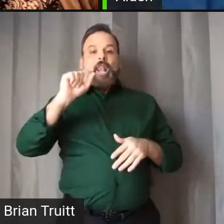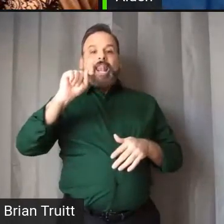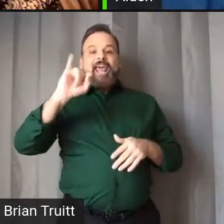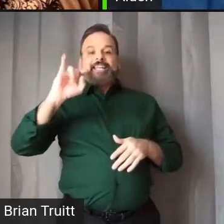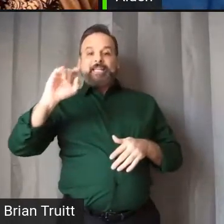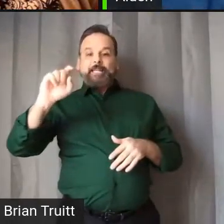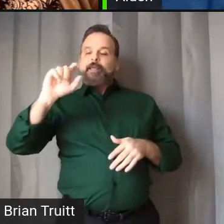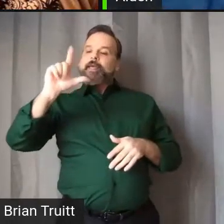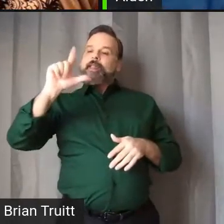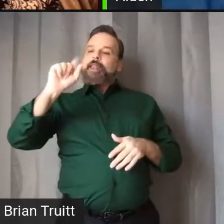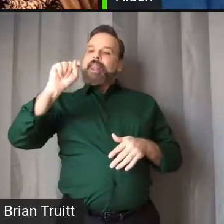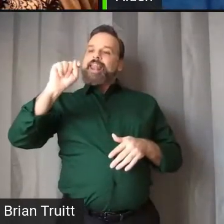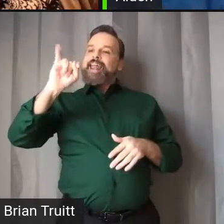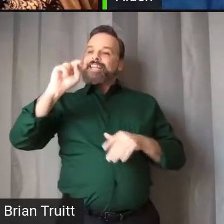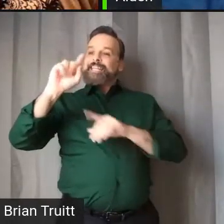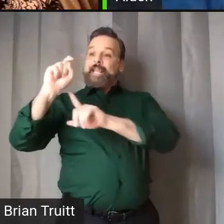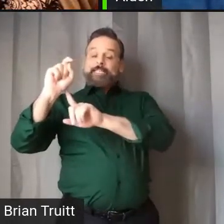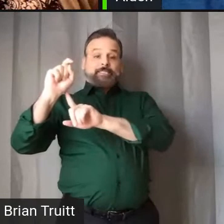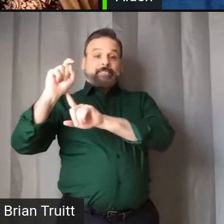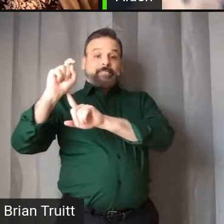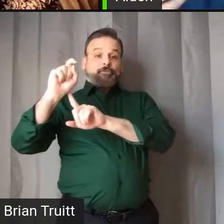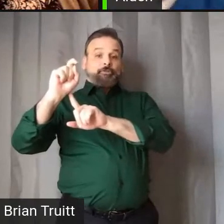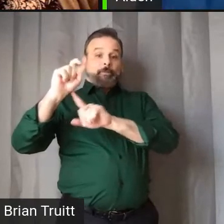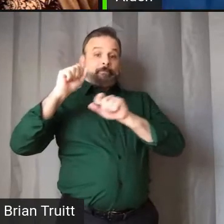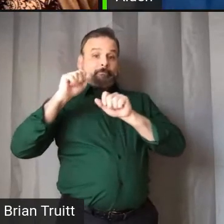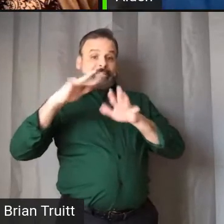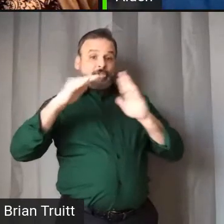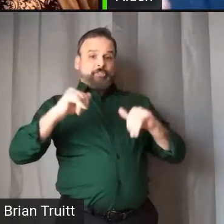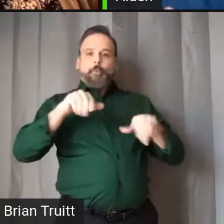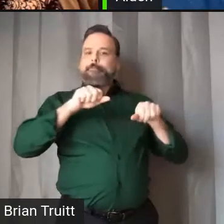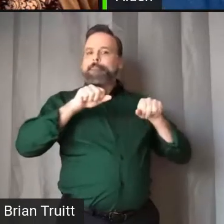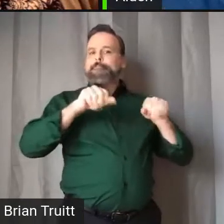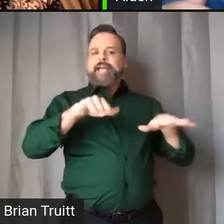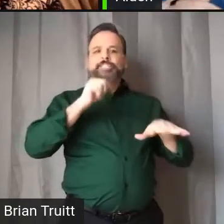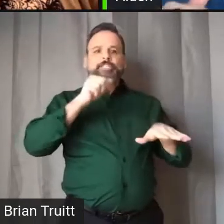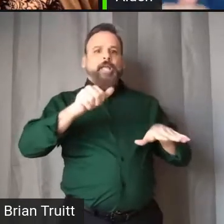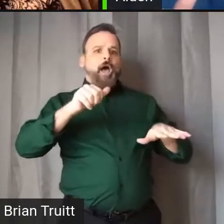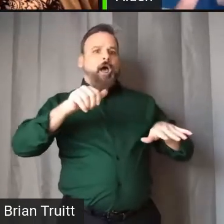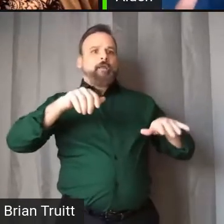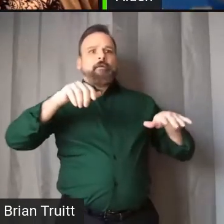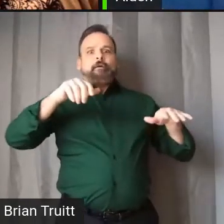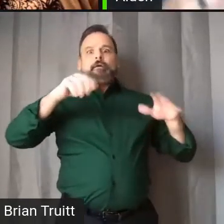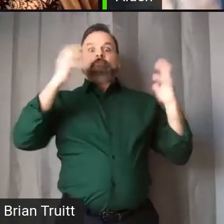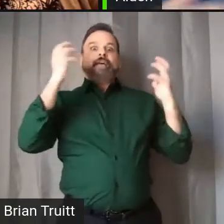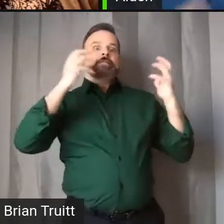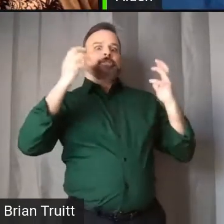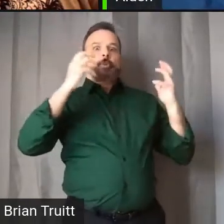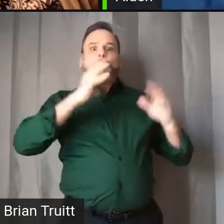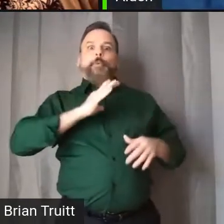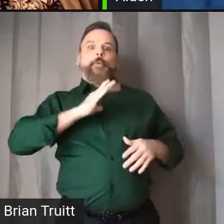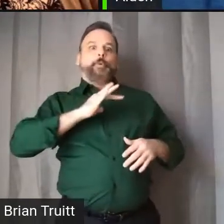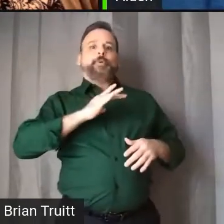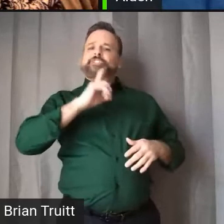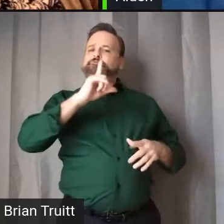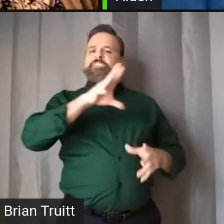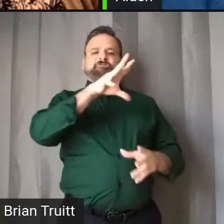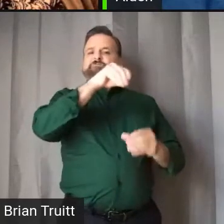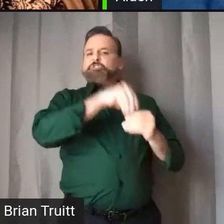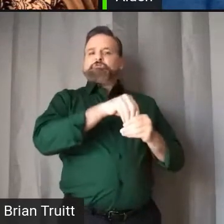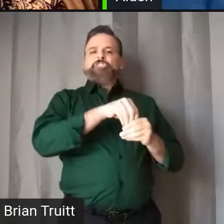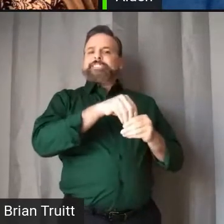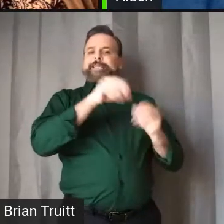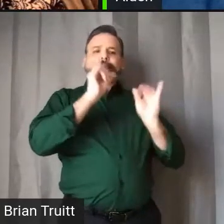realism, where magic isn't fantastical, really. It's very much part of everyday life.